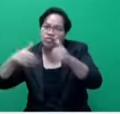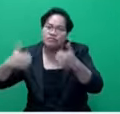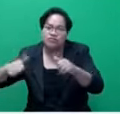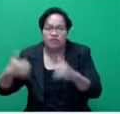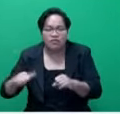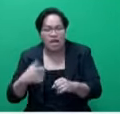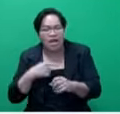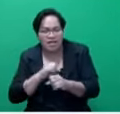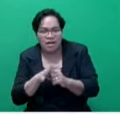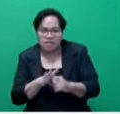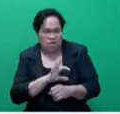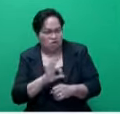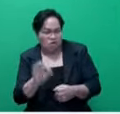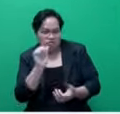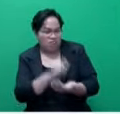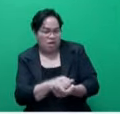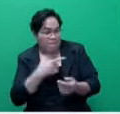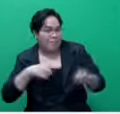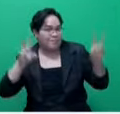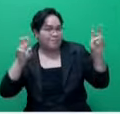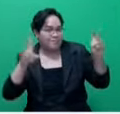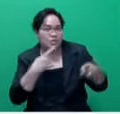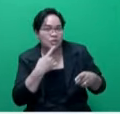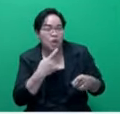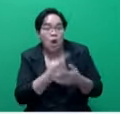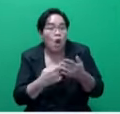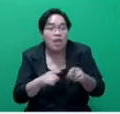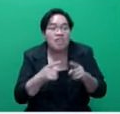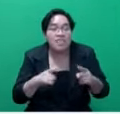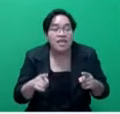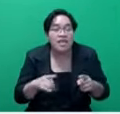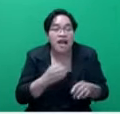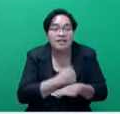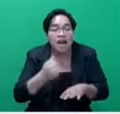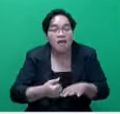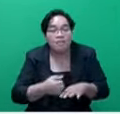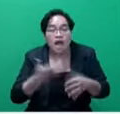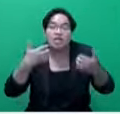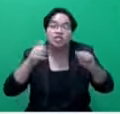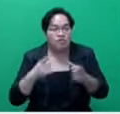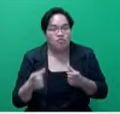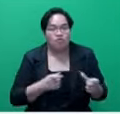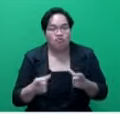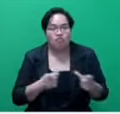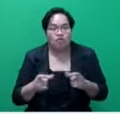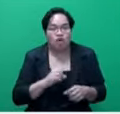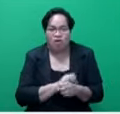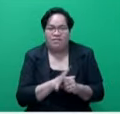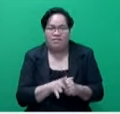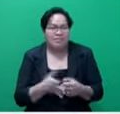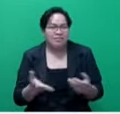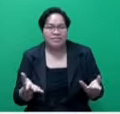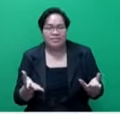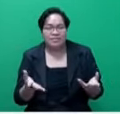Therefore, it is not correct for him to say, and I quote, "Only thing government achieved was controlling COVID-19, unquote."